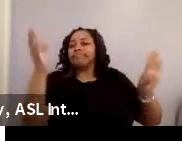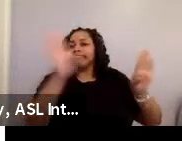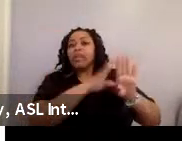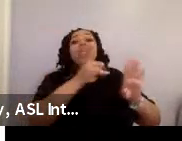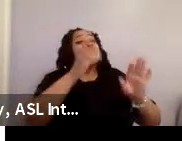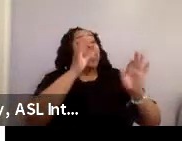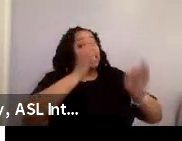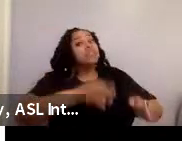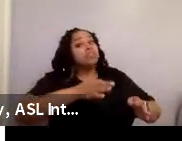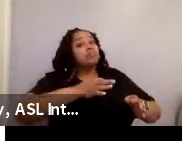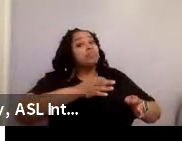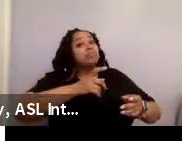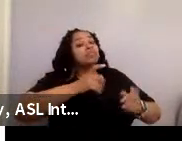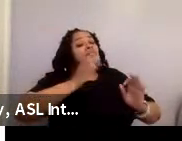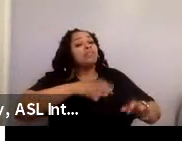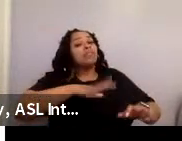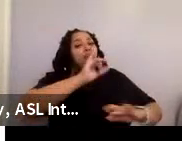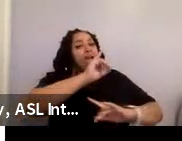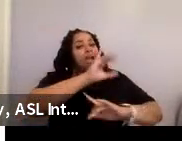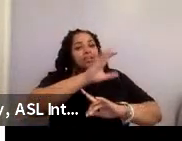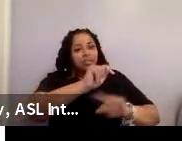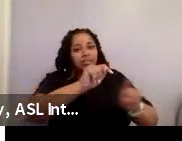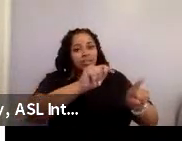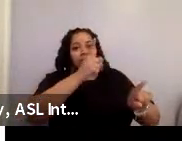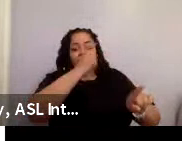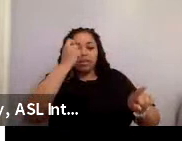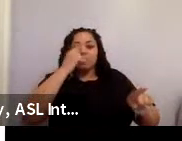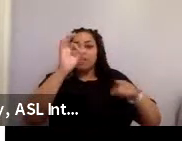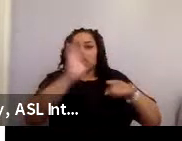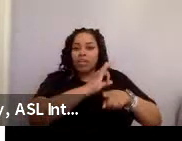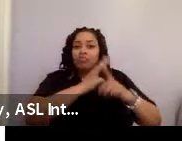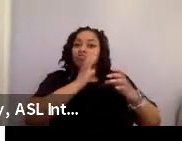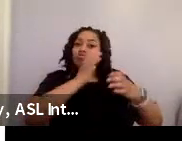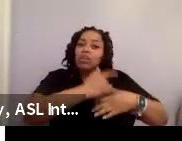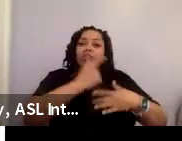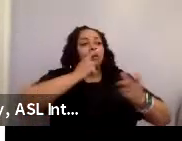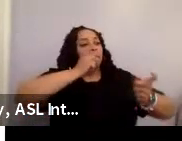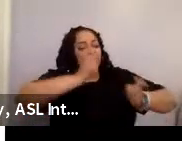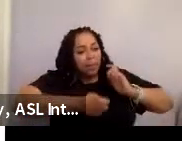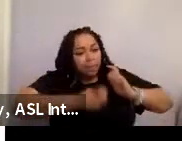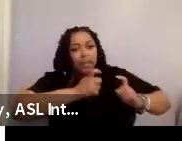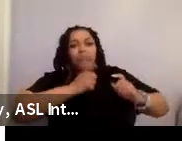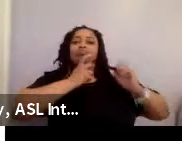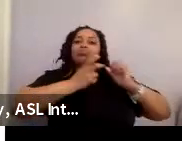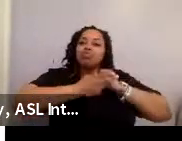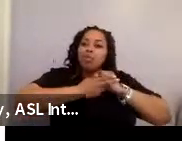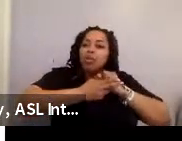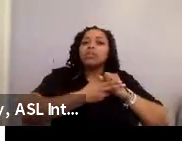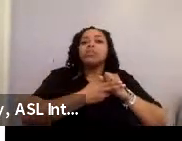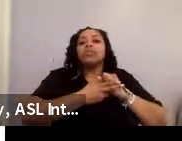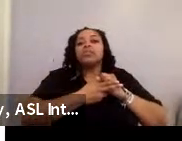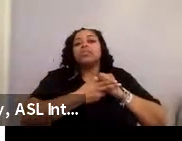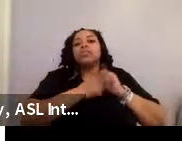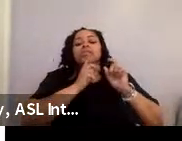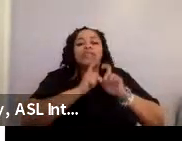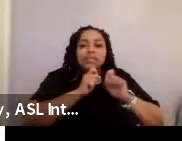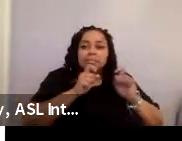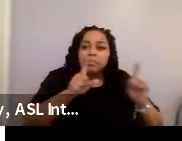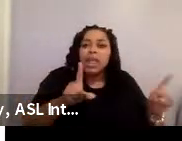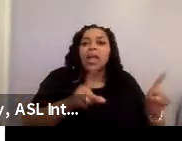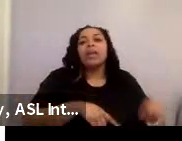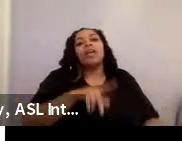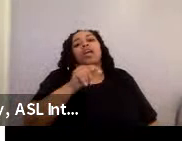definitely ICT because its principal function is the creation, manipulation, storage, display, transmission